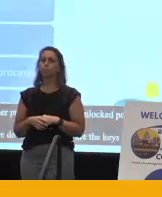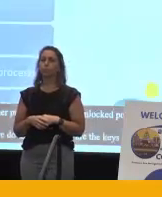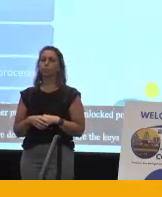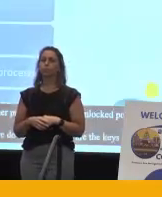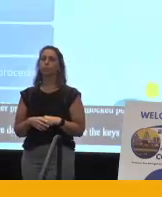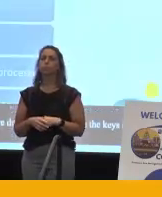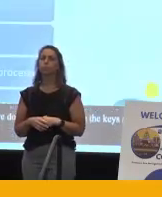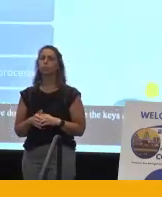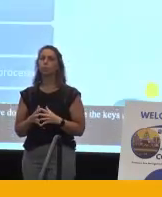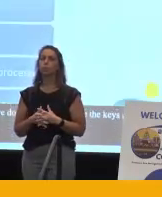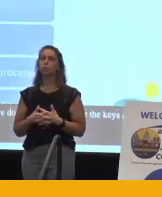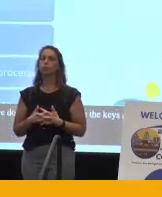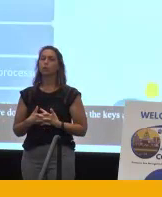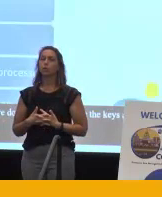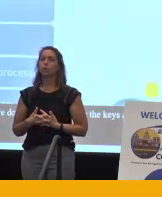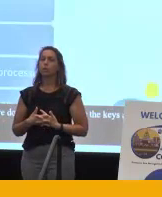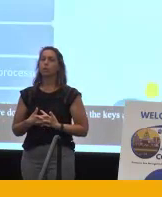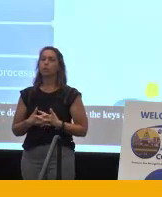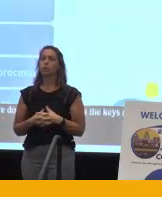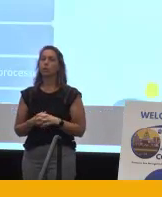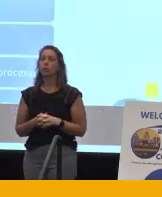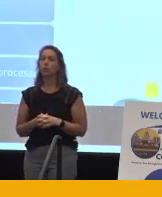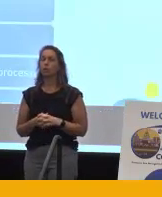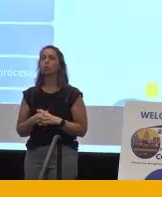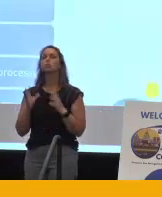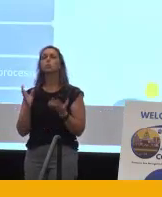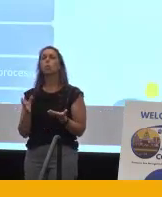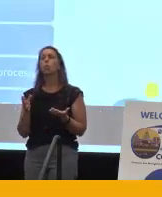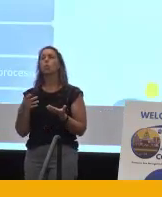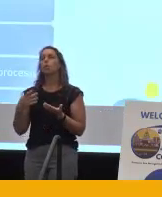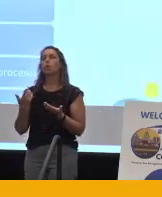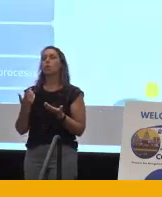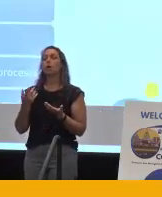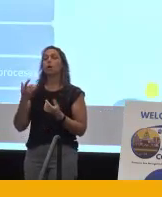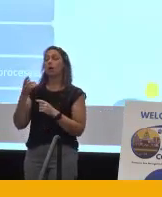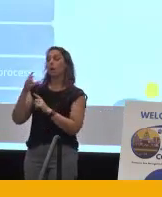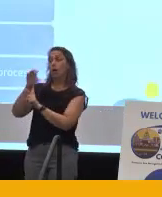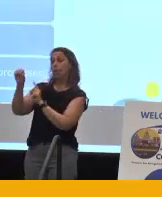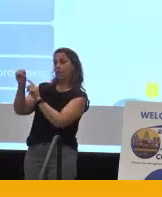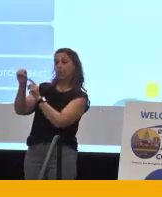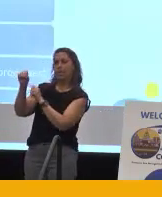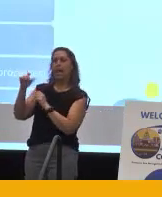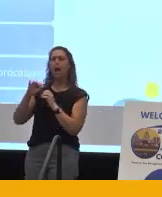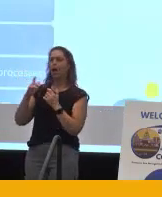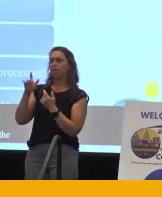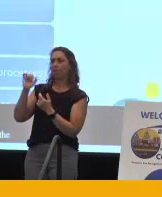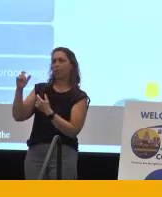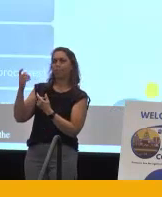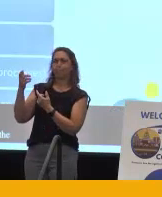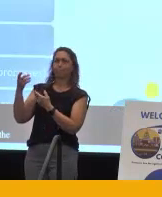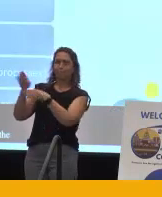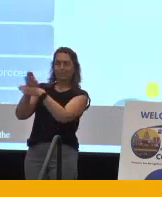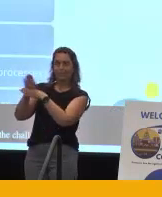So some of the things that we have to think about are, what are some of the challenges that an employee would face, the person? So thinking about the